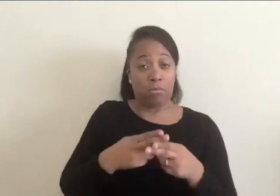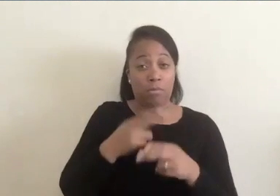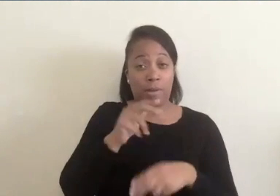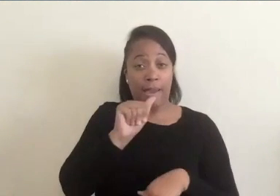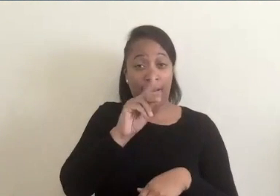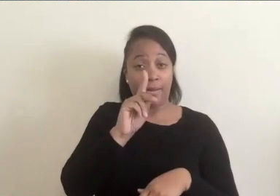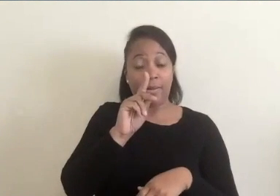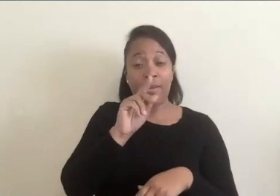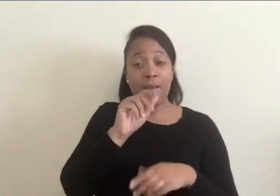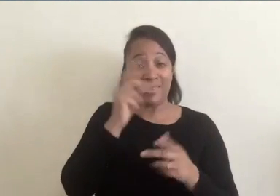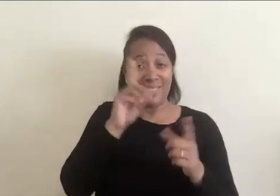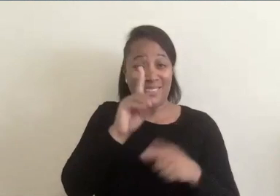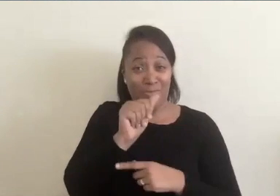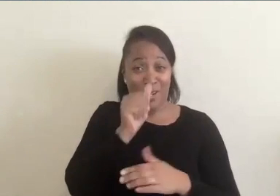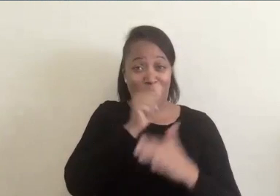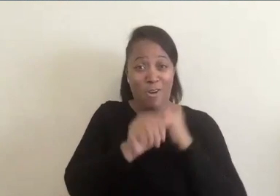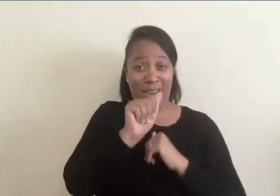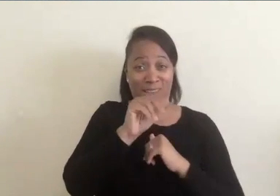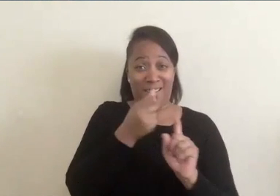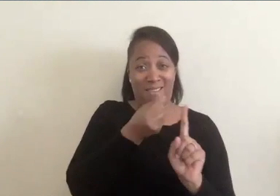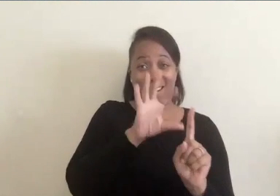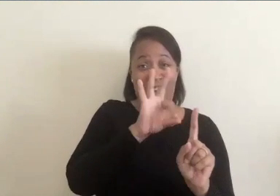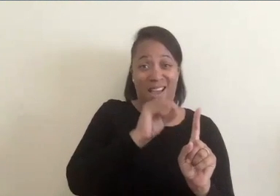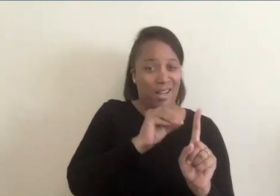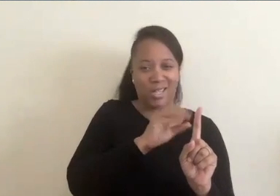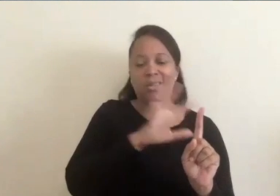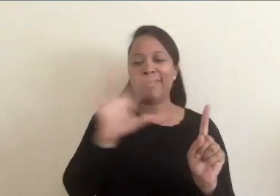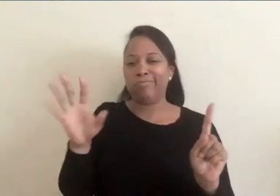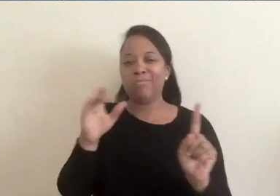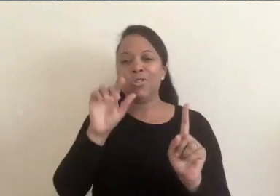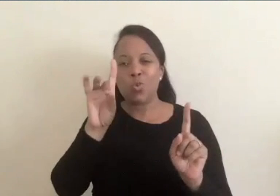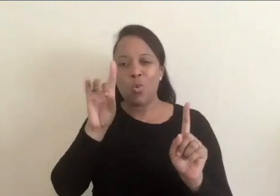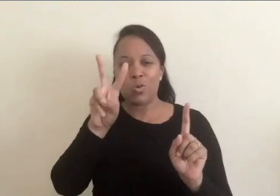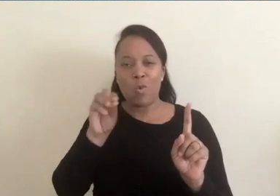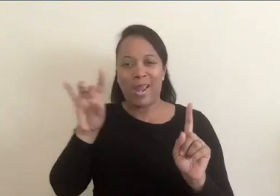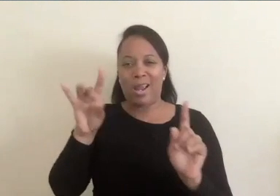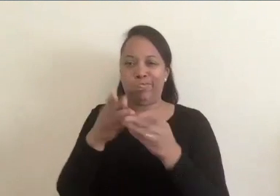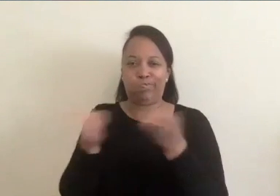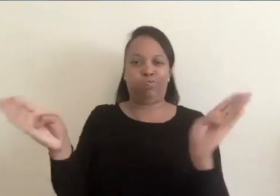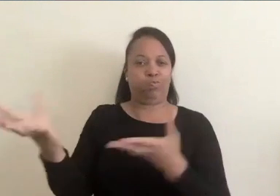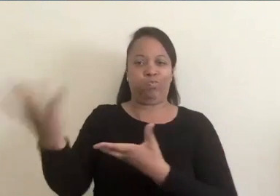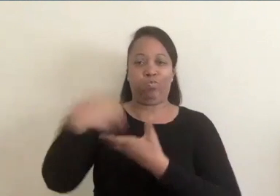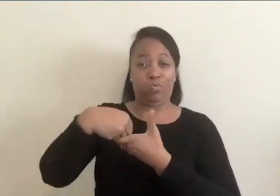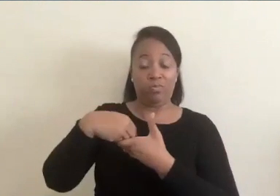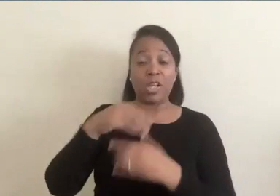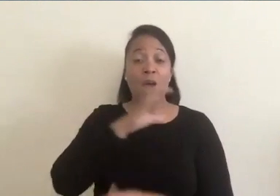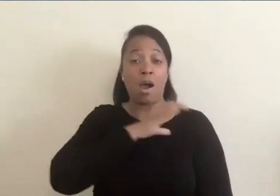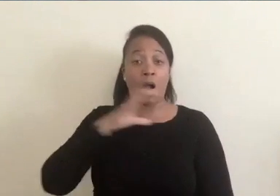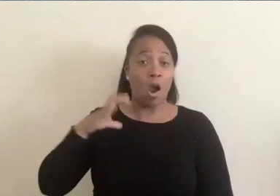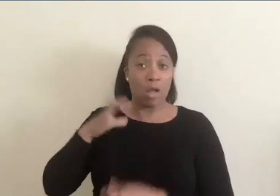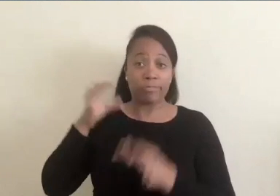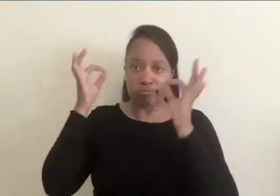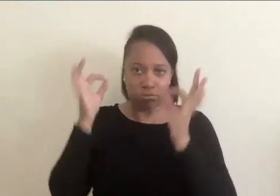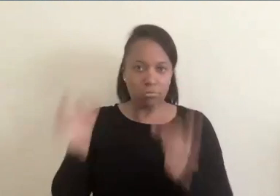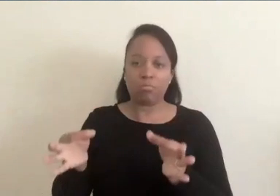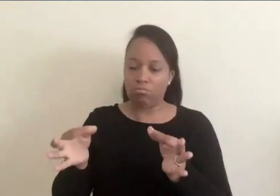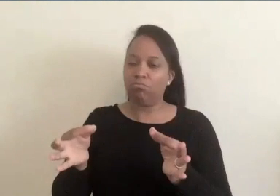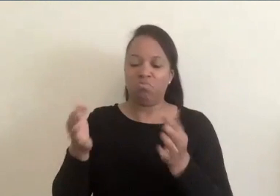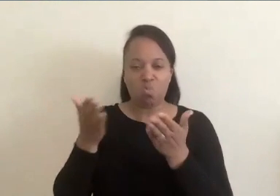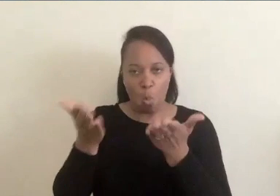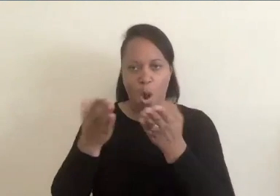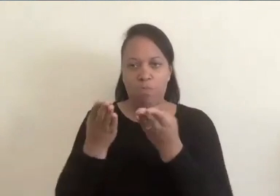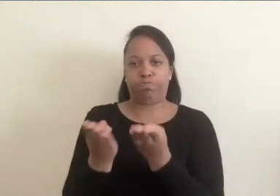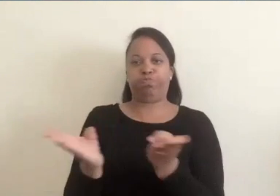was first passed are now disabilities. Congress made it very clear that they intended to really